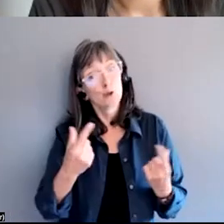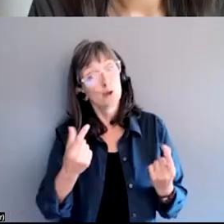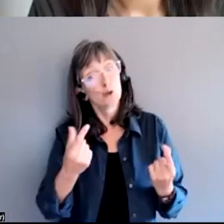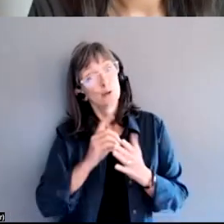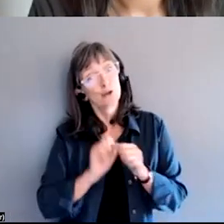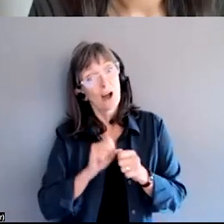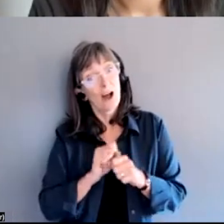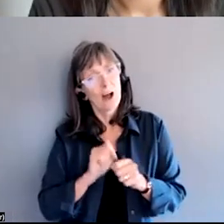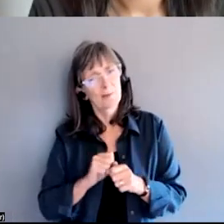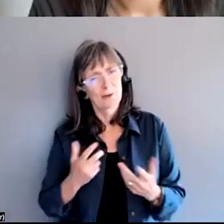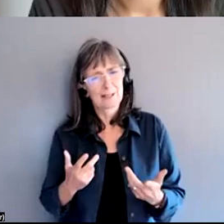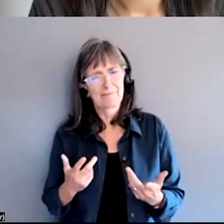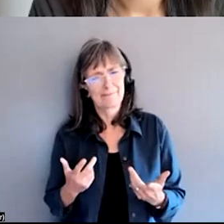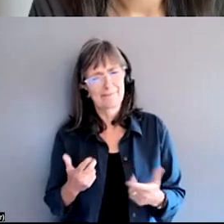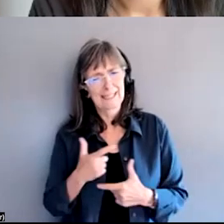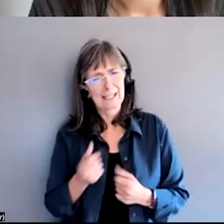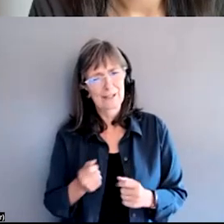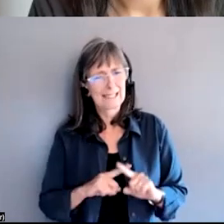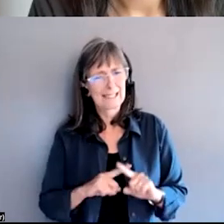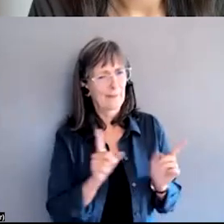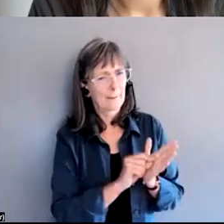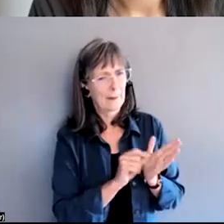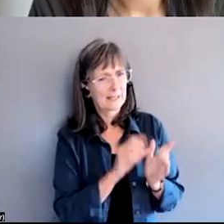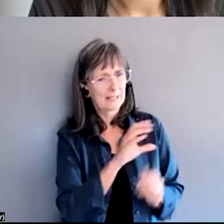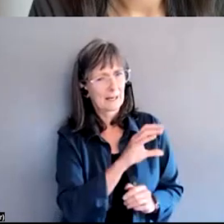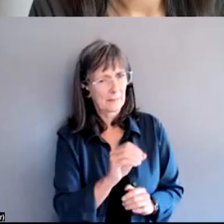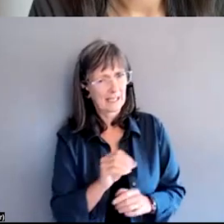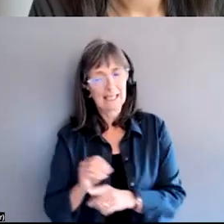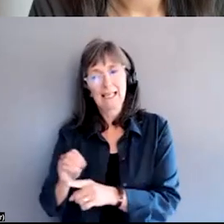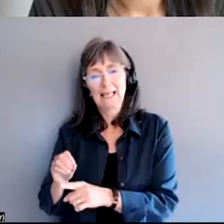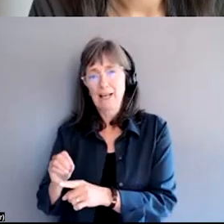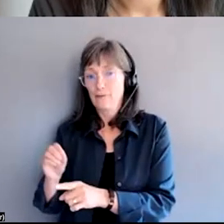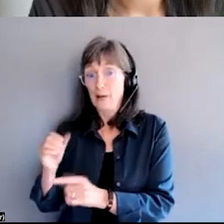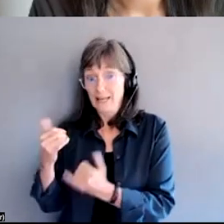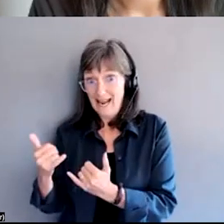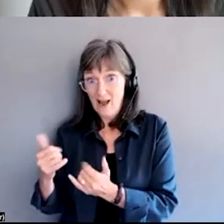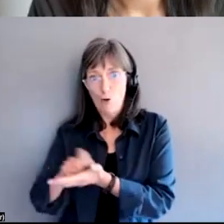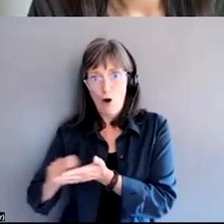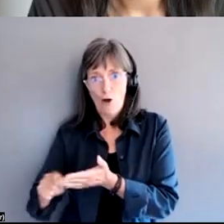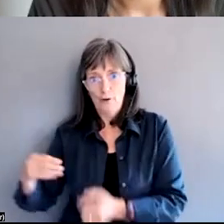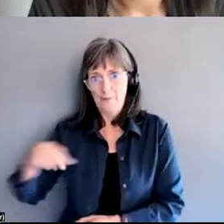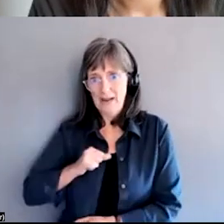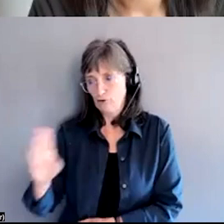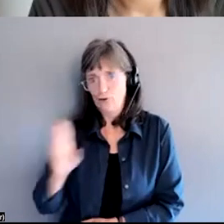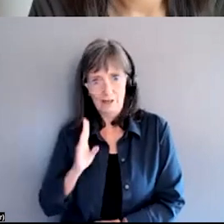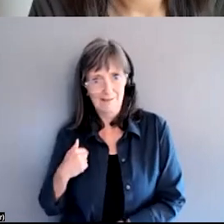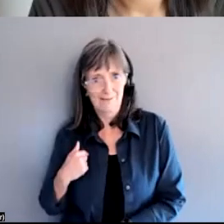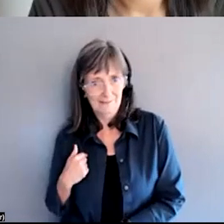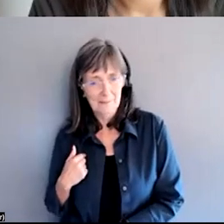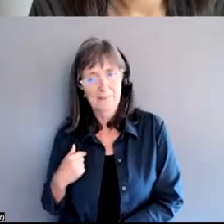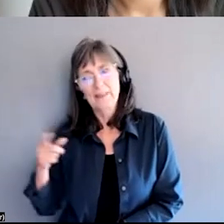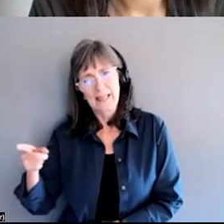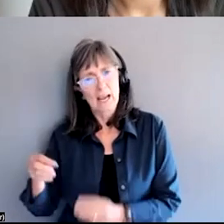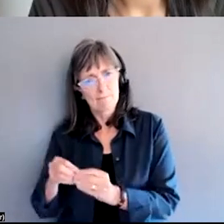very interesting different dynamic than you working with a publisher and the author's not paying you directly. So they know that they are a little bit more at